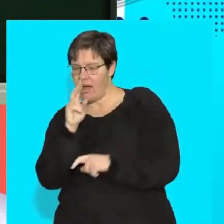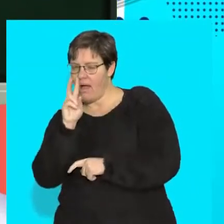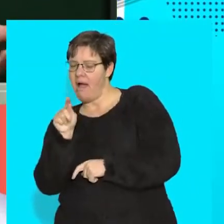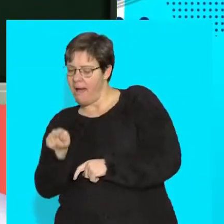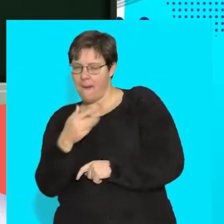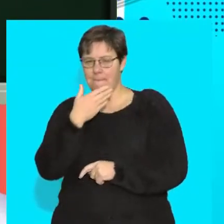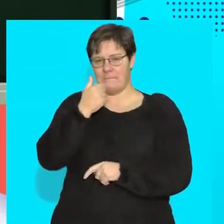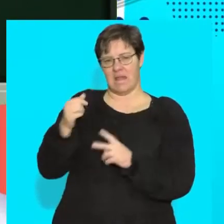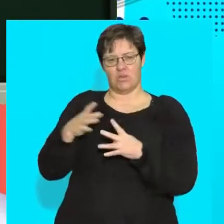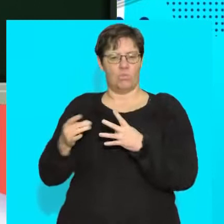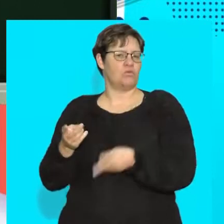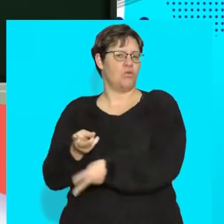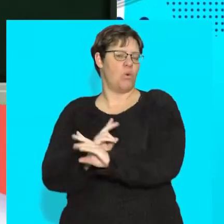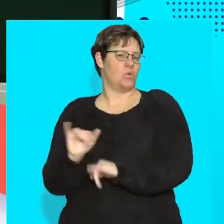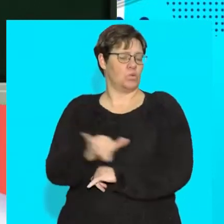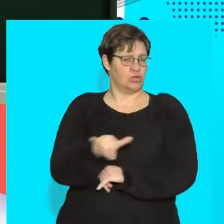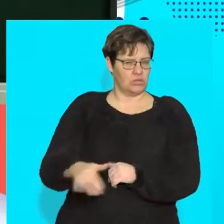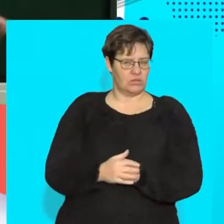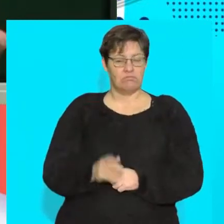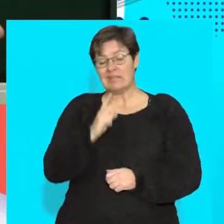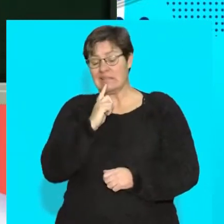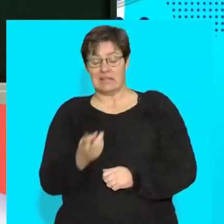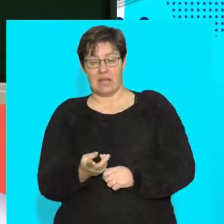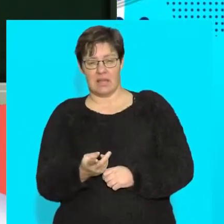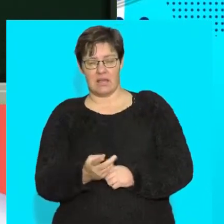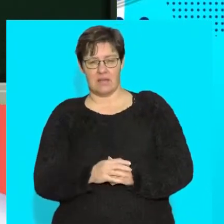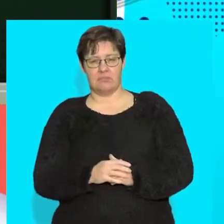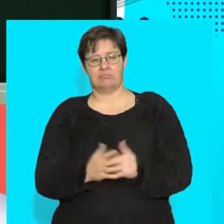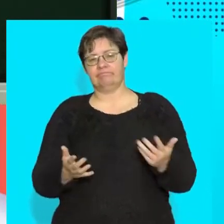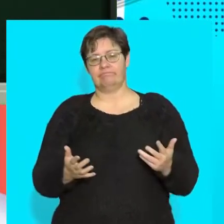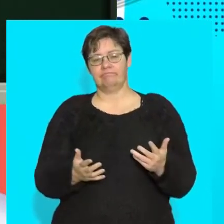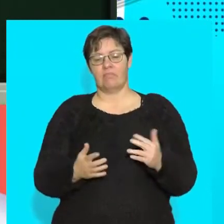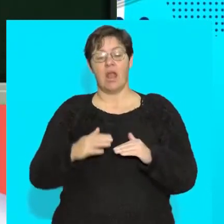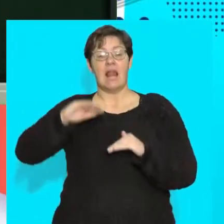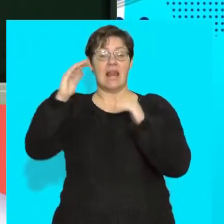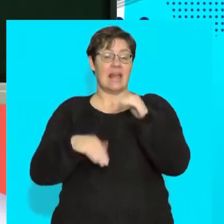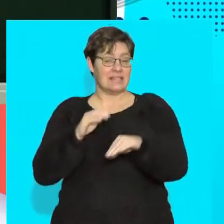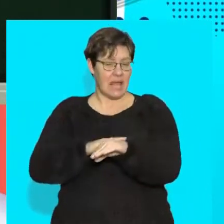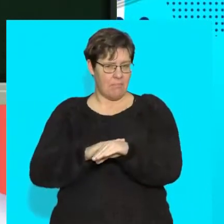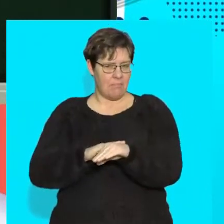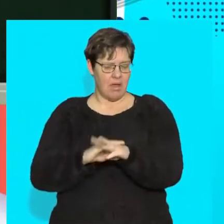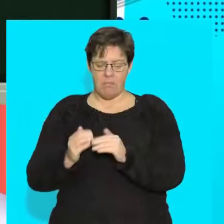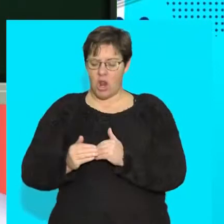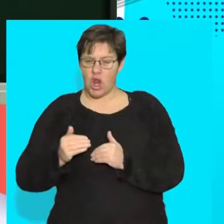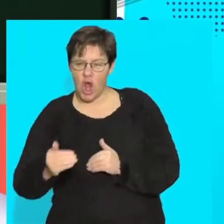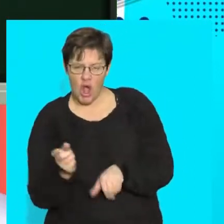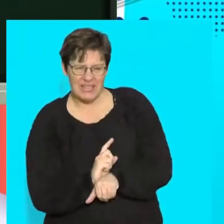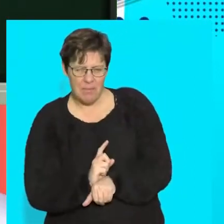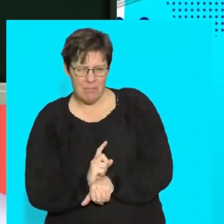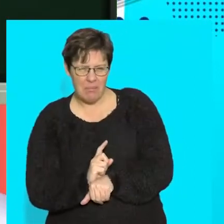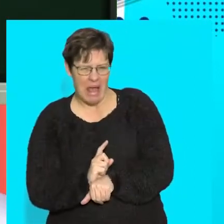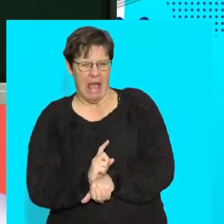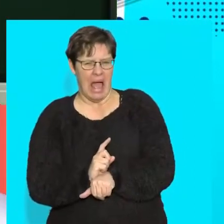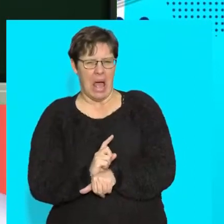which one is the best option, because some people think to pay in a lesser time is better than in a longer time. We